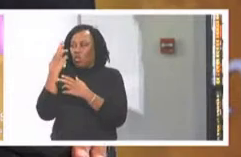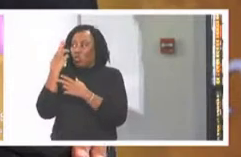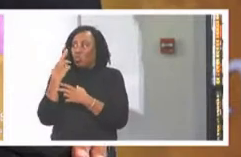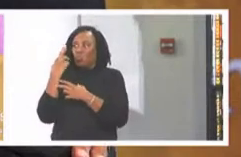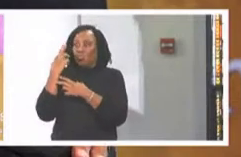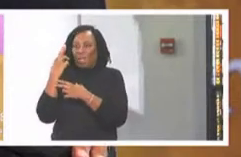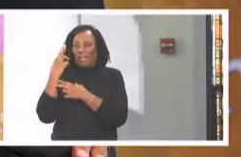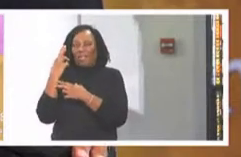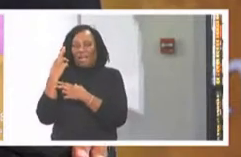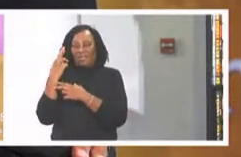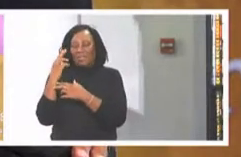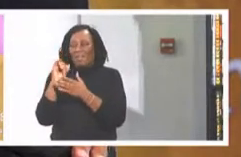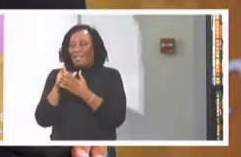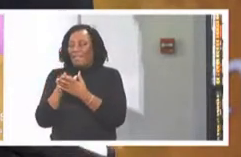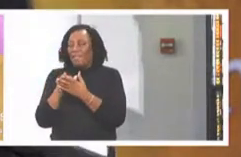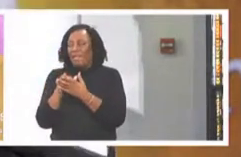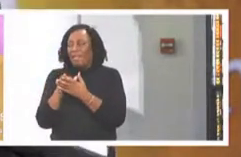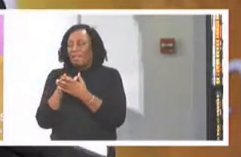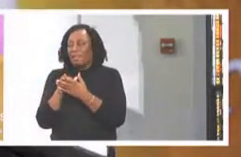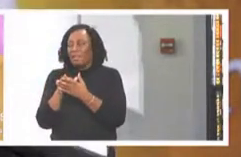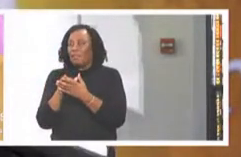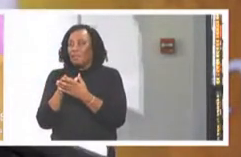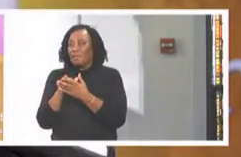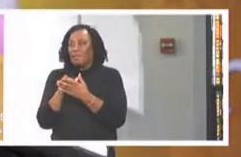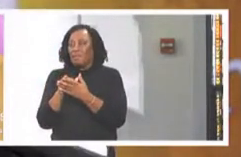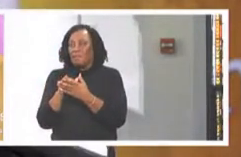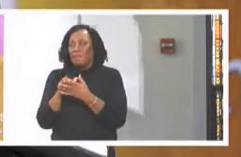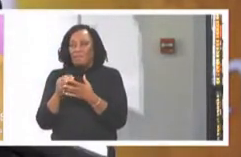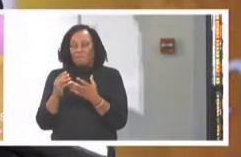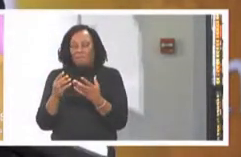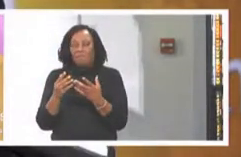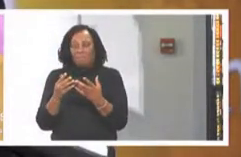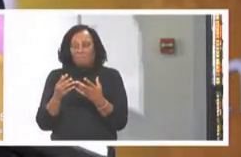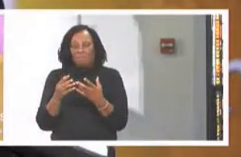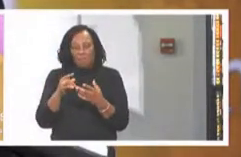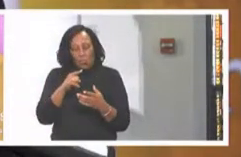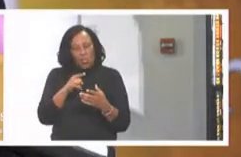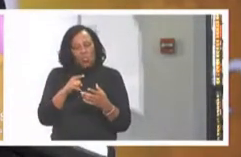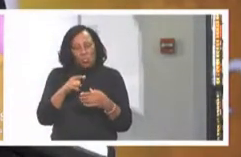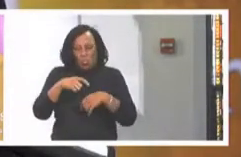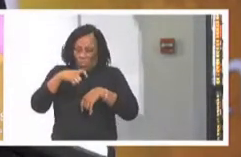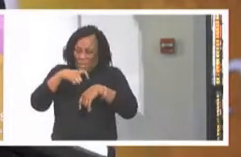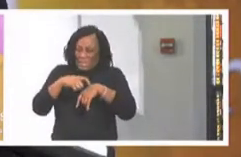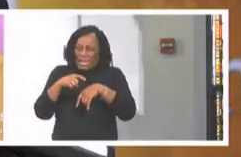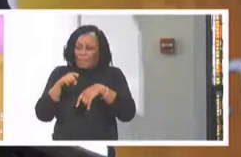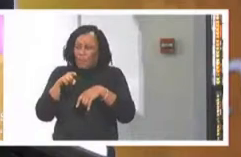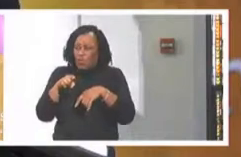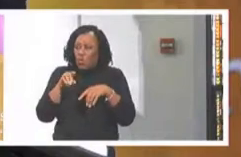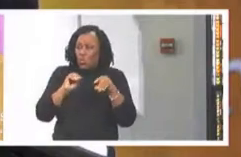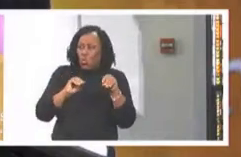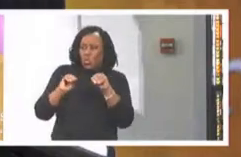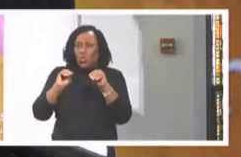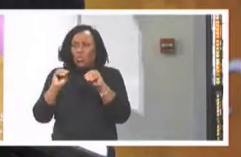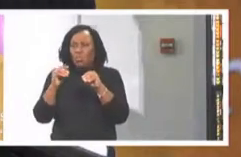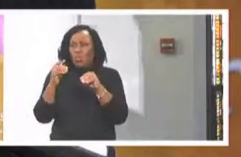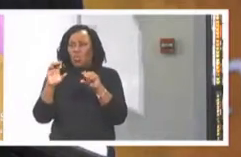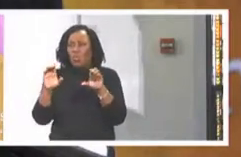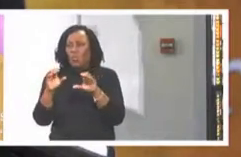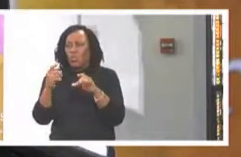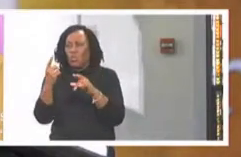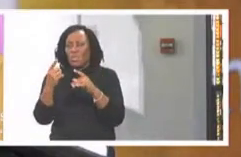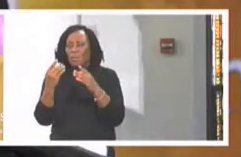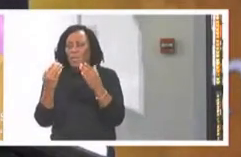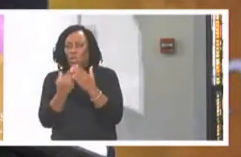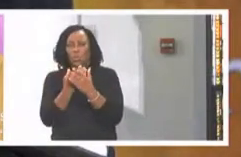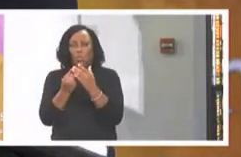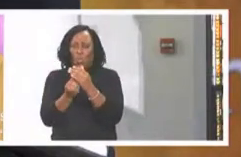fact that there's some place for you to move on to. God says, I want to do some things in your life.